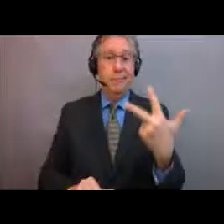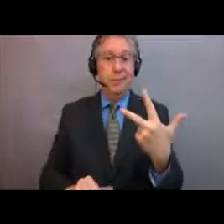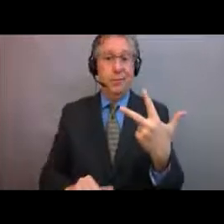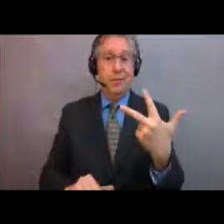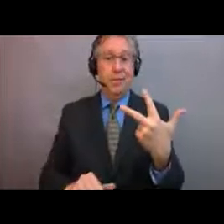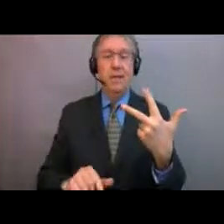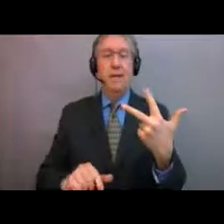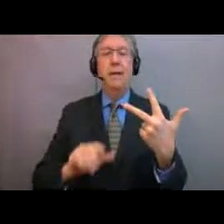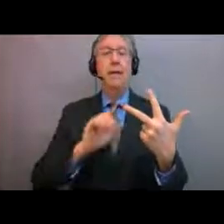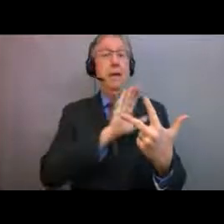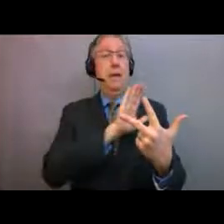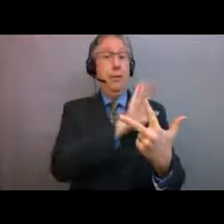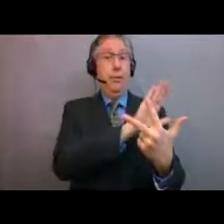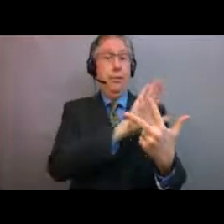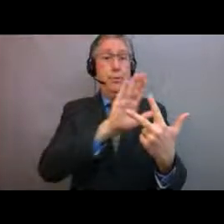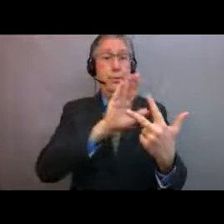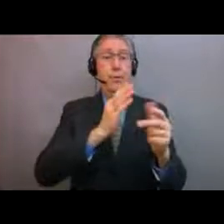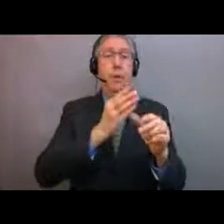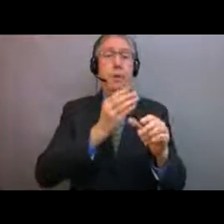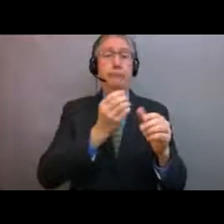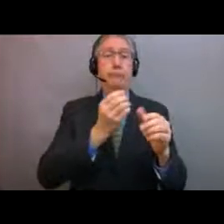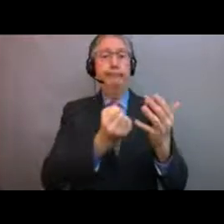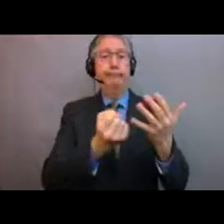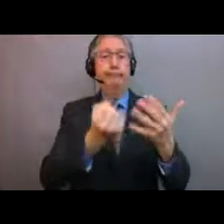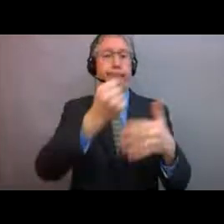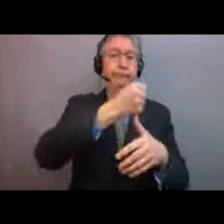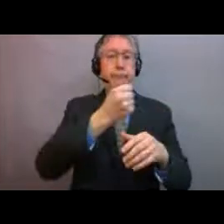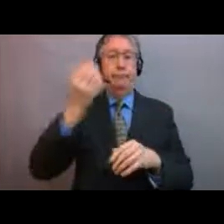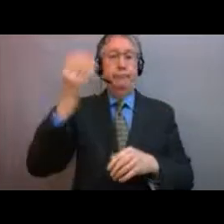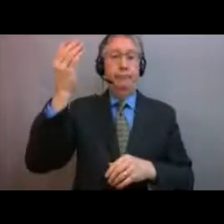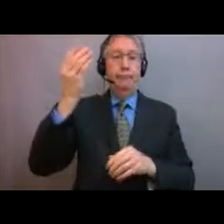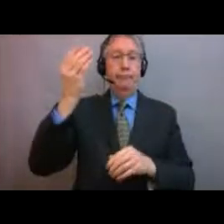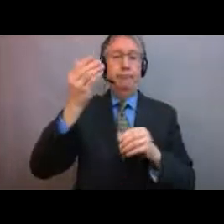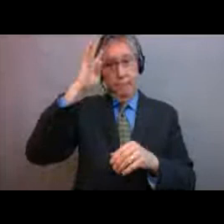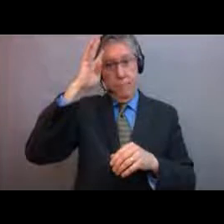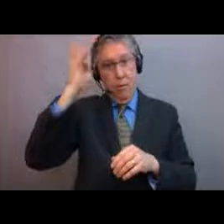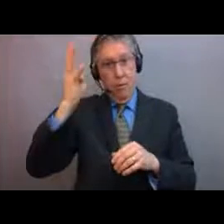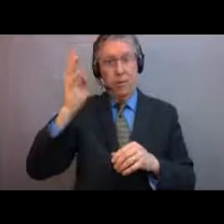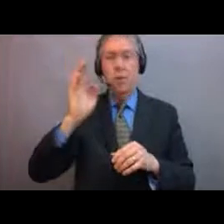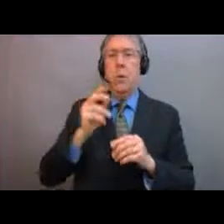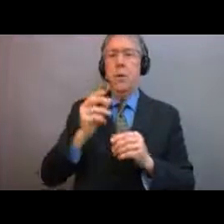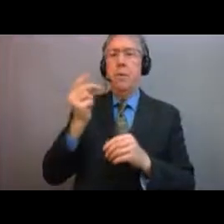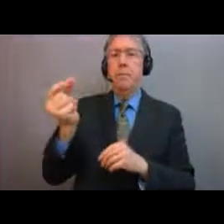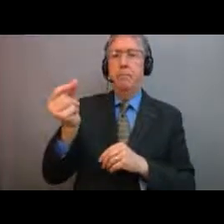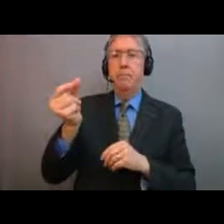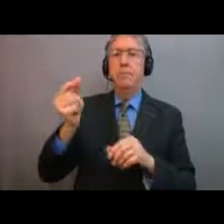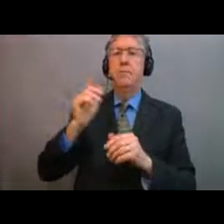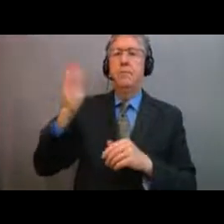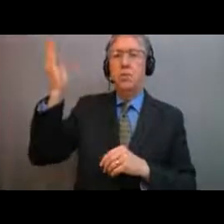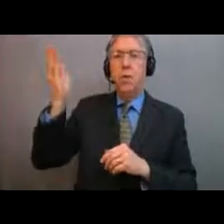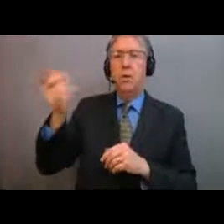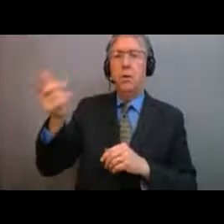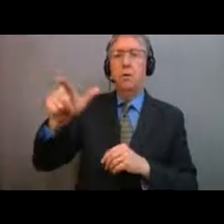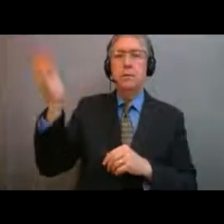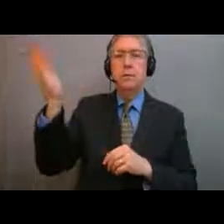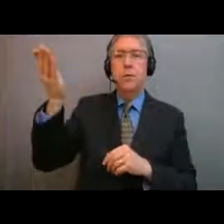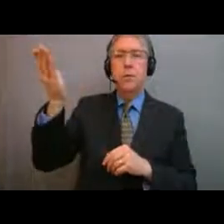from the primary authors in a form of a lightning talk. There will also be time at the end of the event for